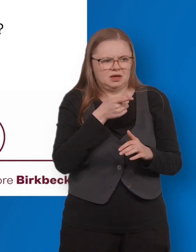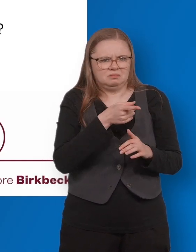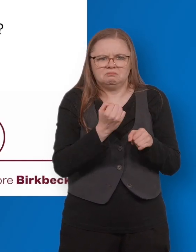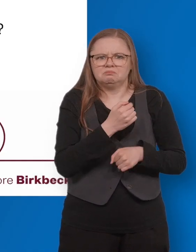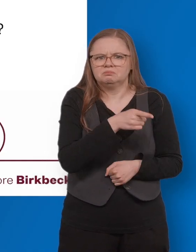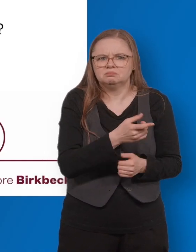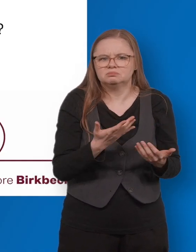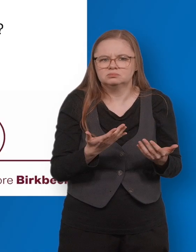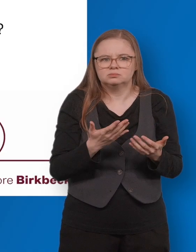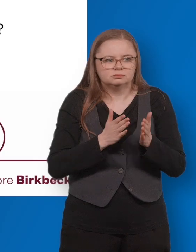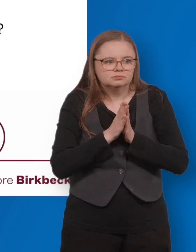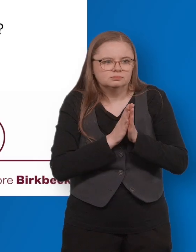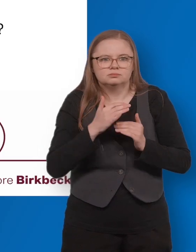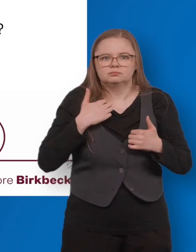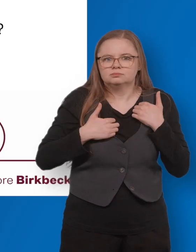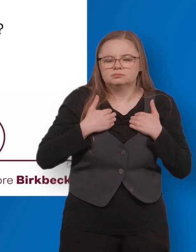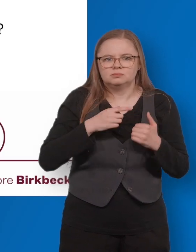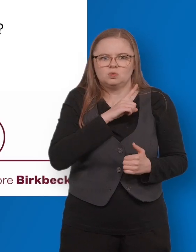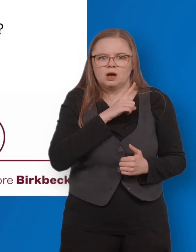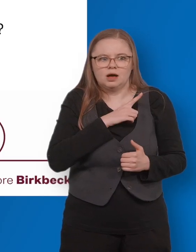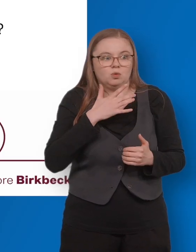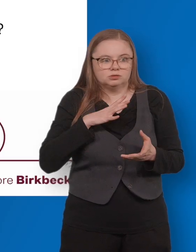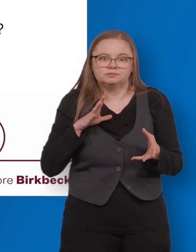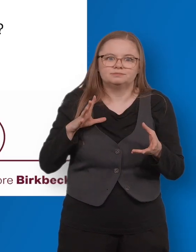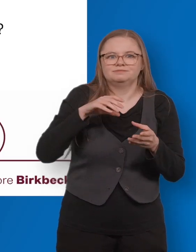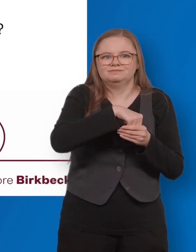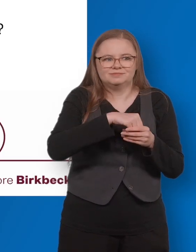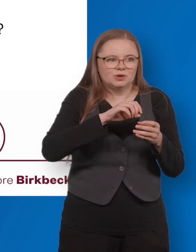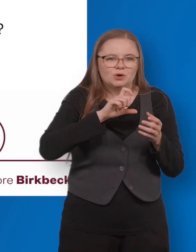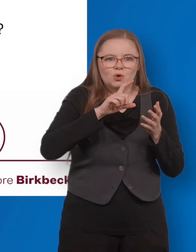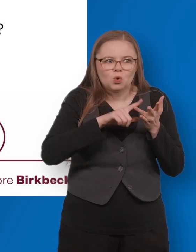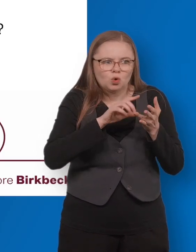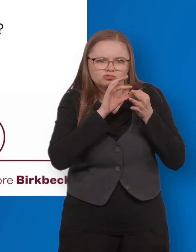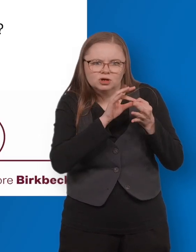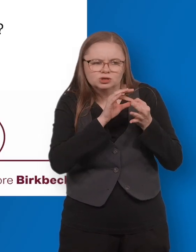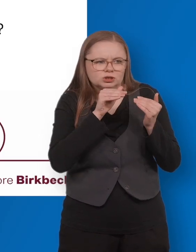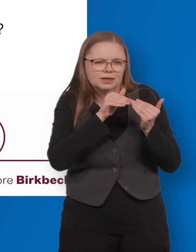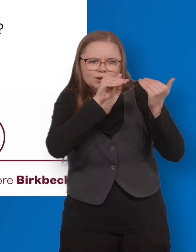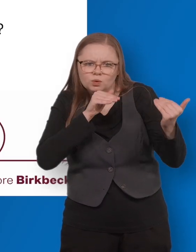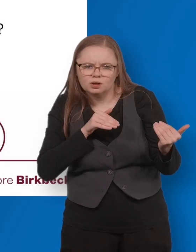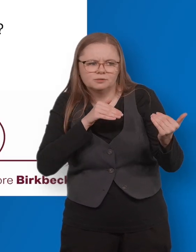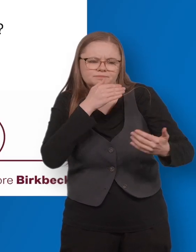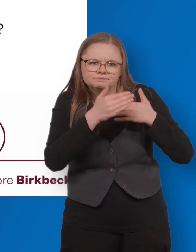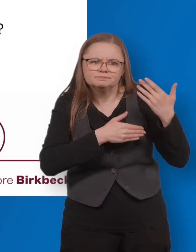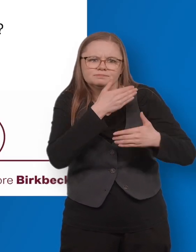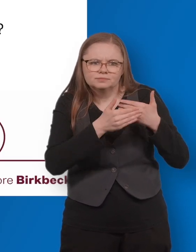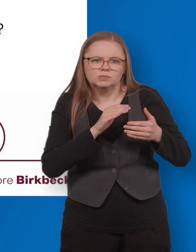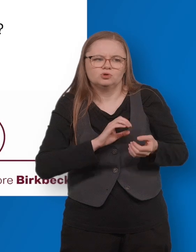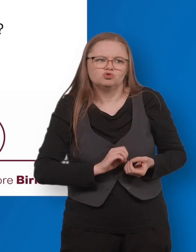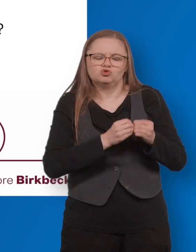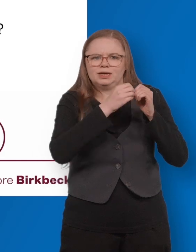our motivations for engaging in this more equitable process of creating